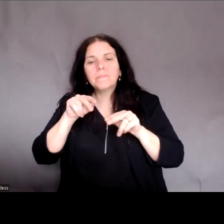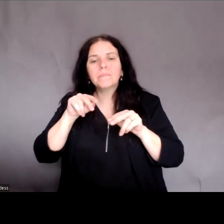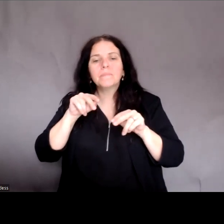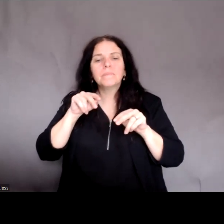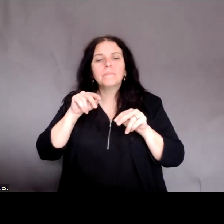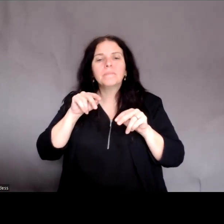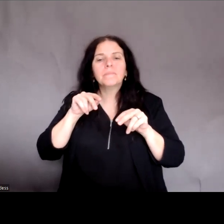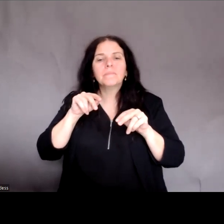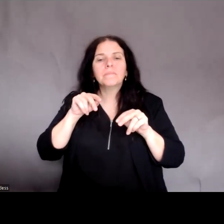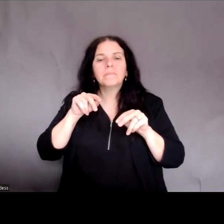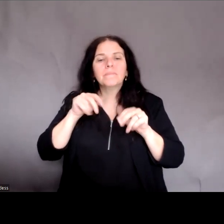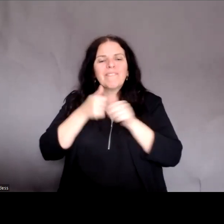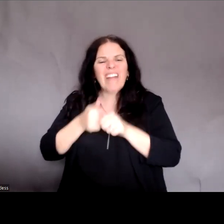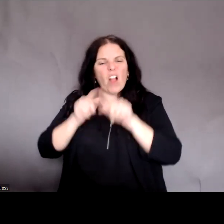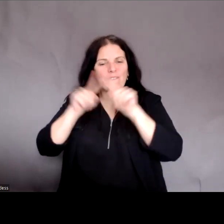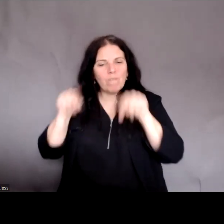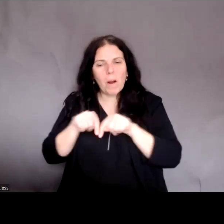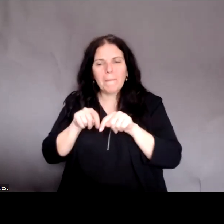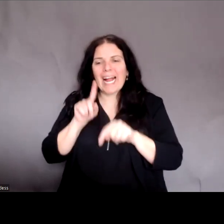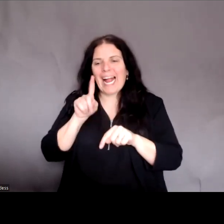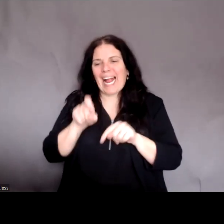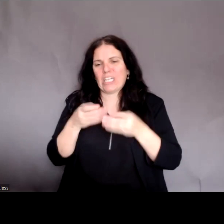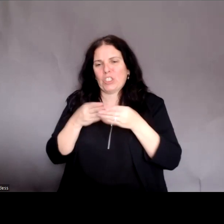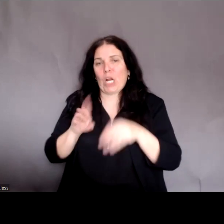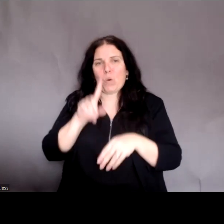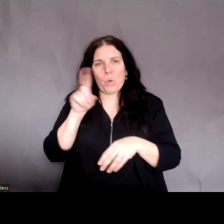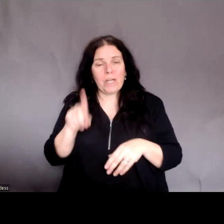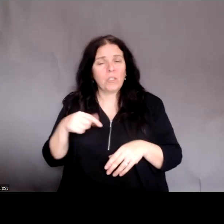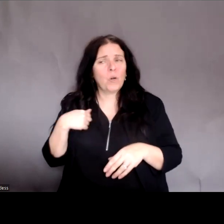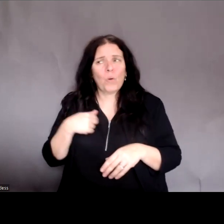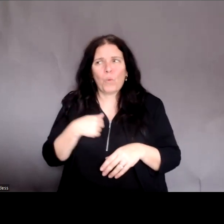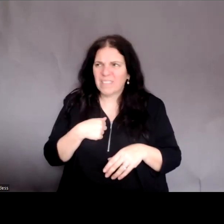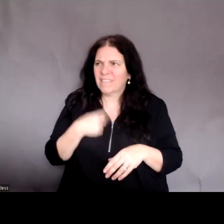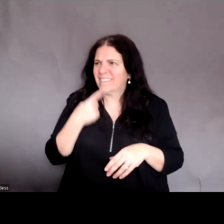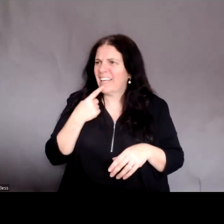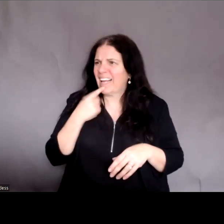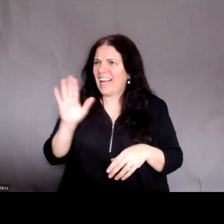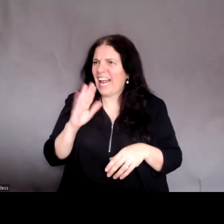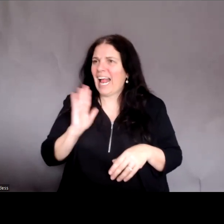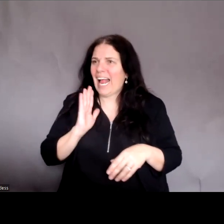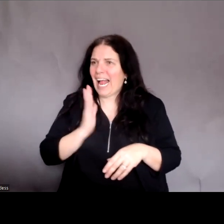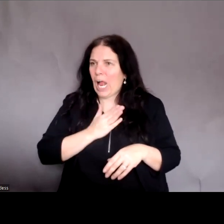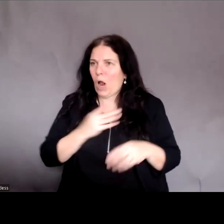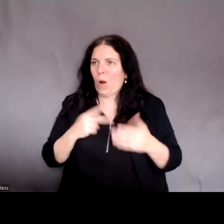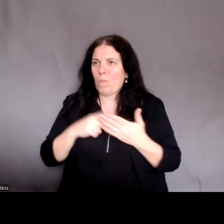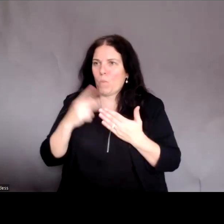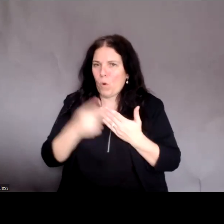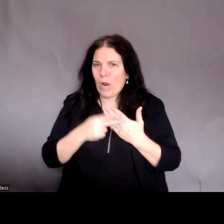questions of the learners. And how we got around it was we said our programs are